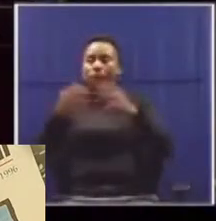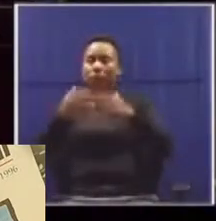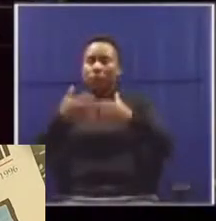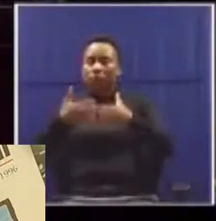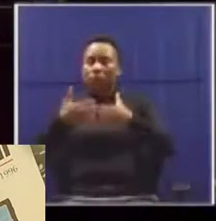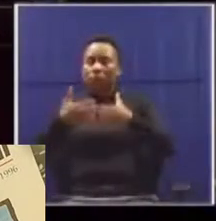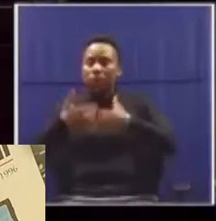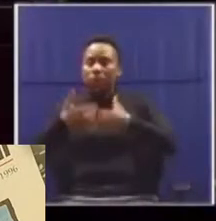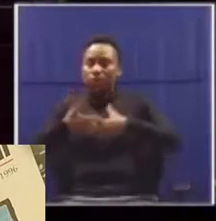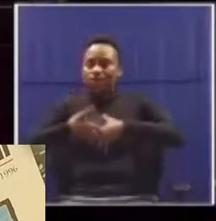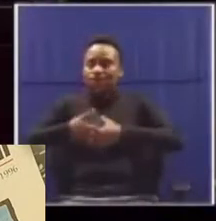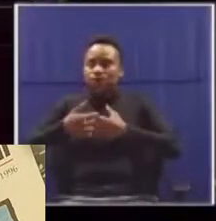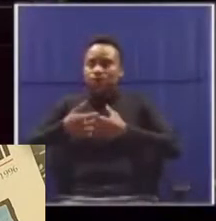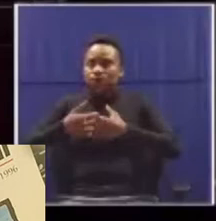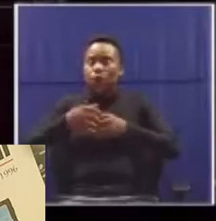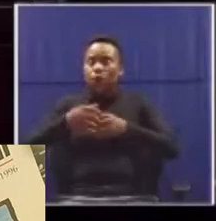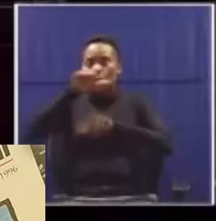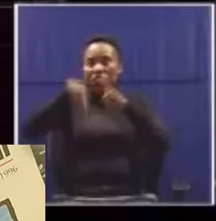society